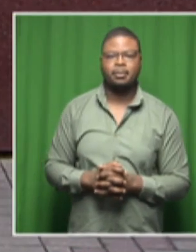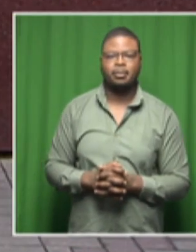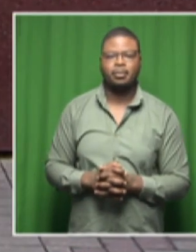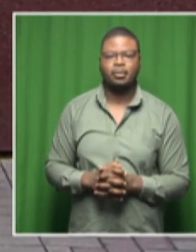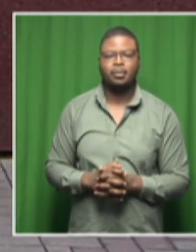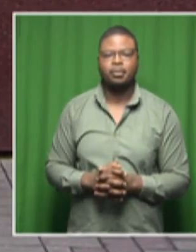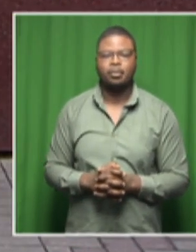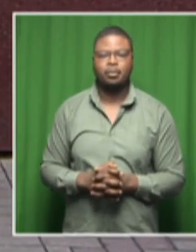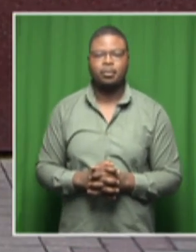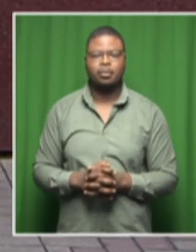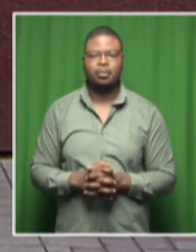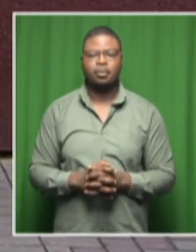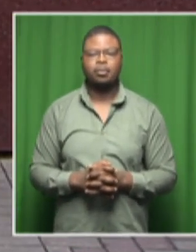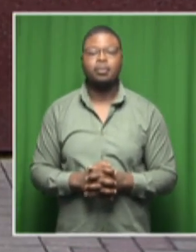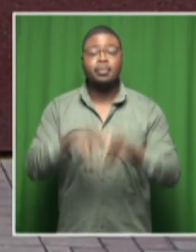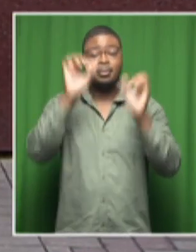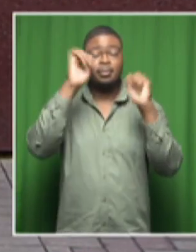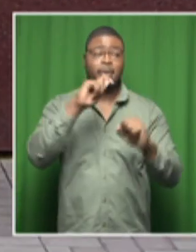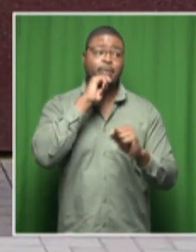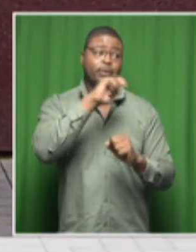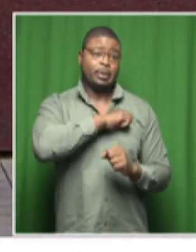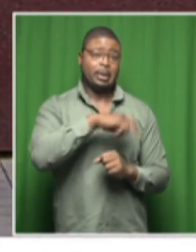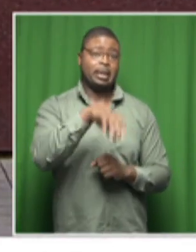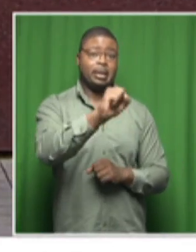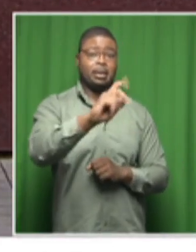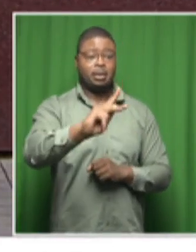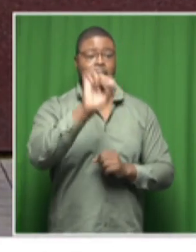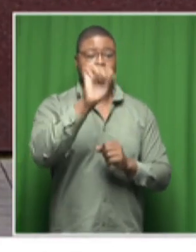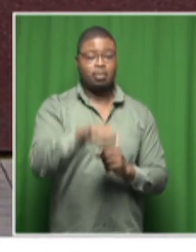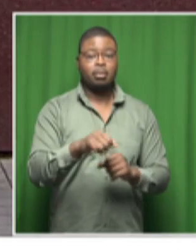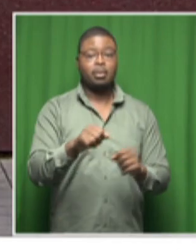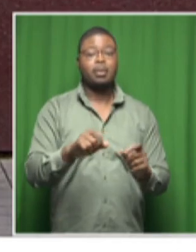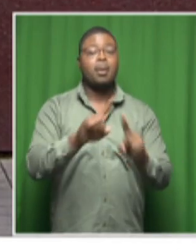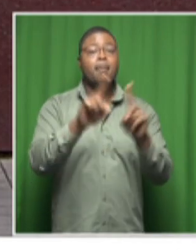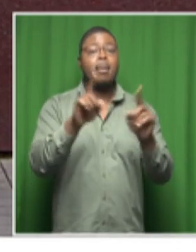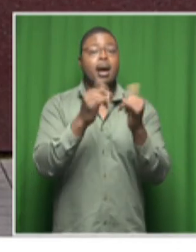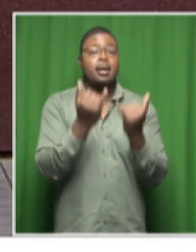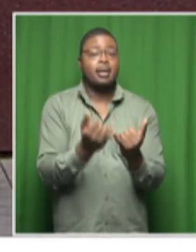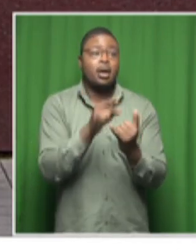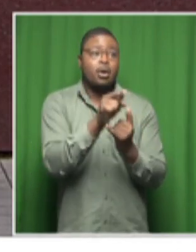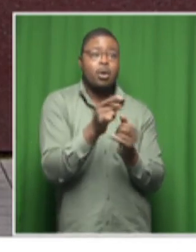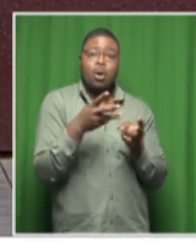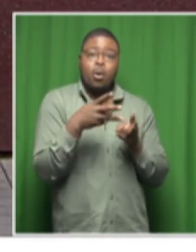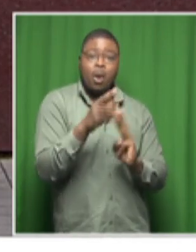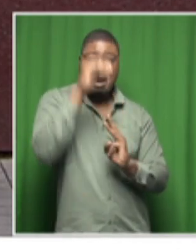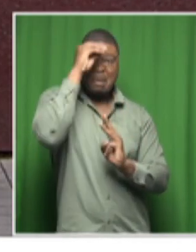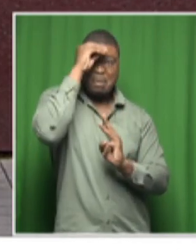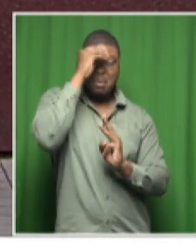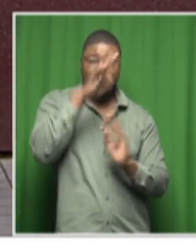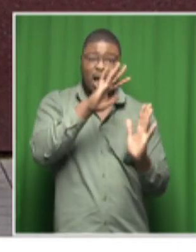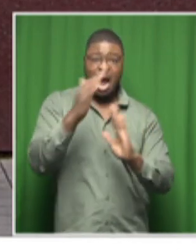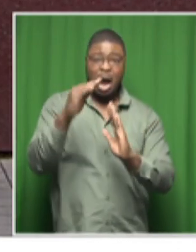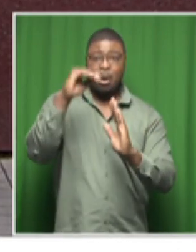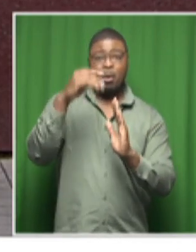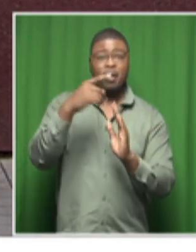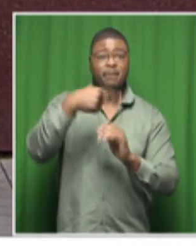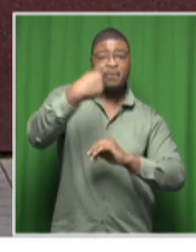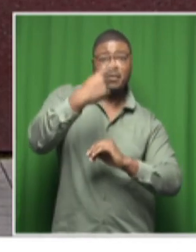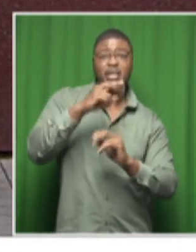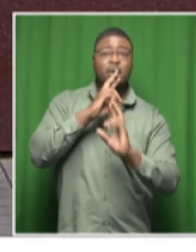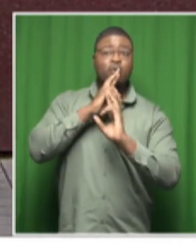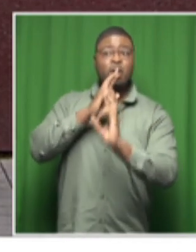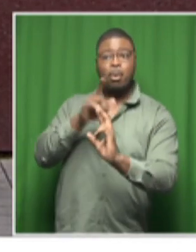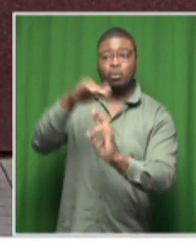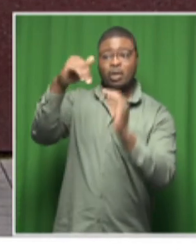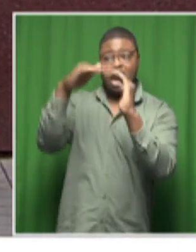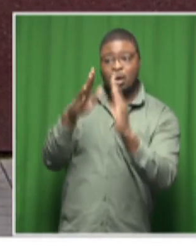Well, that's right, Sakina, and a lot of scrutiny had been placed once again on the manner in which police had handled the crime scene.